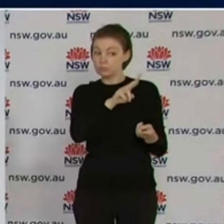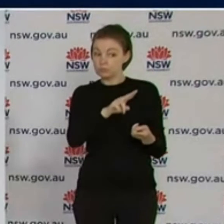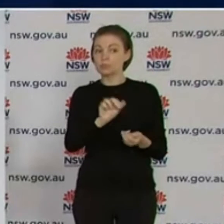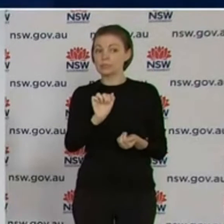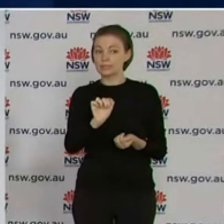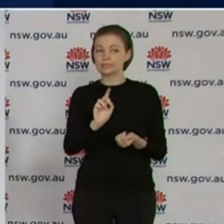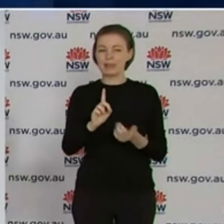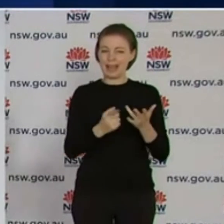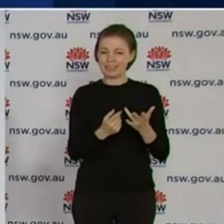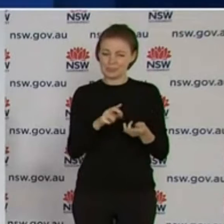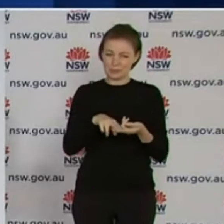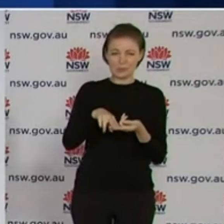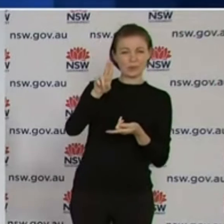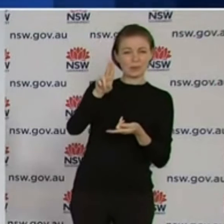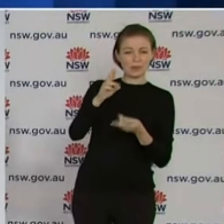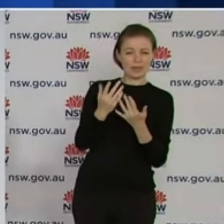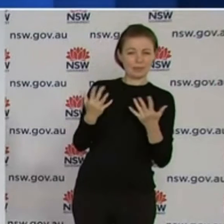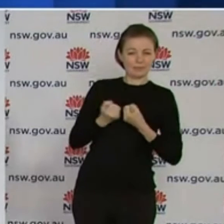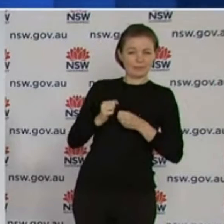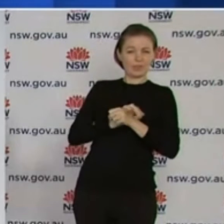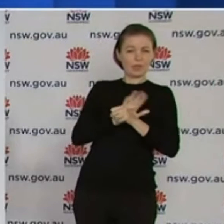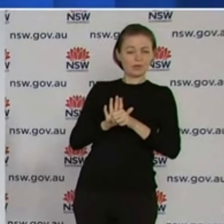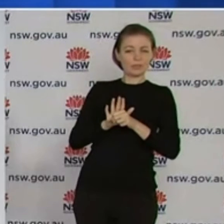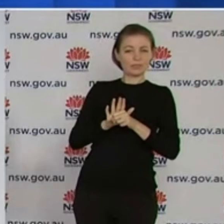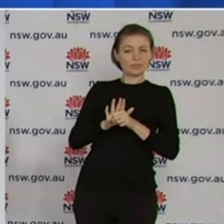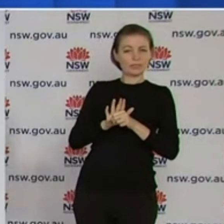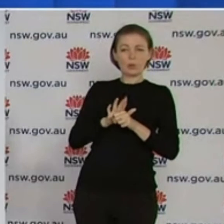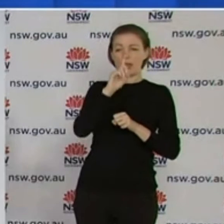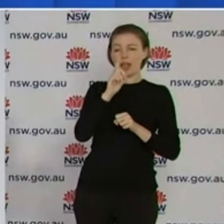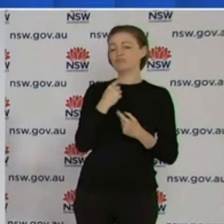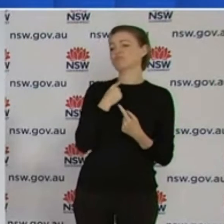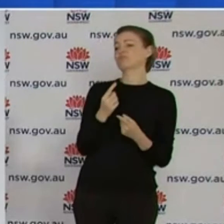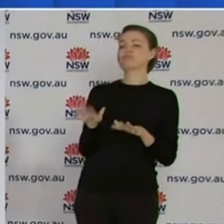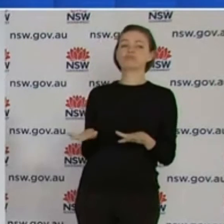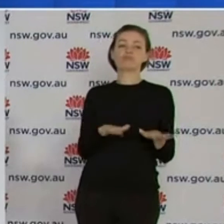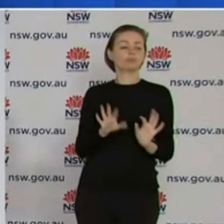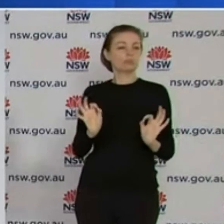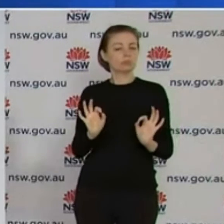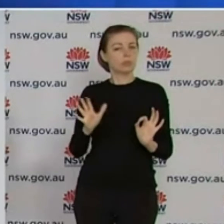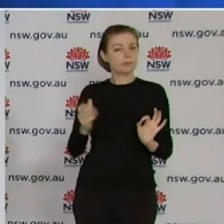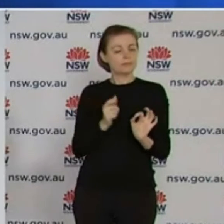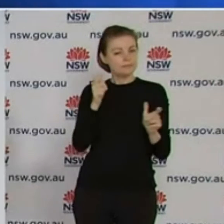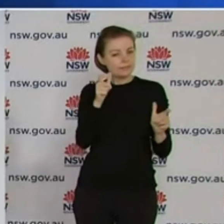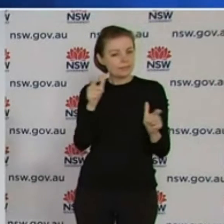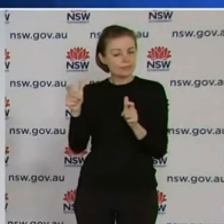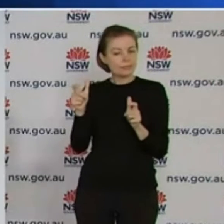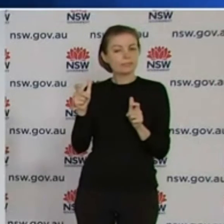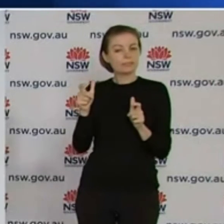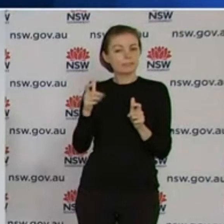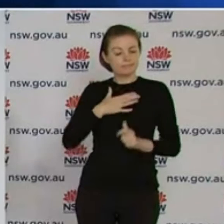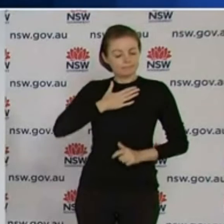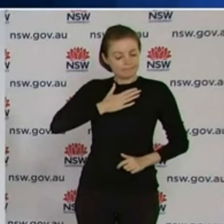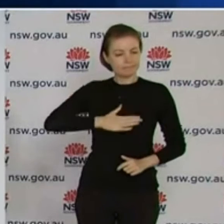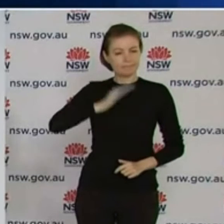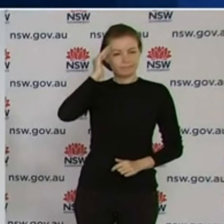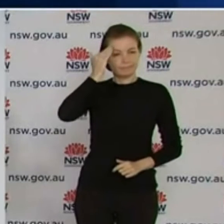but other areas are still growing. And it's really important for us not to get complacent, but to accept that if we stay the course, if we